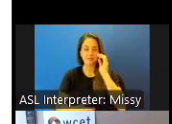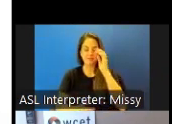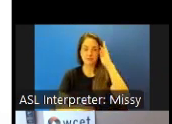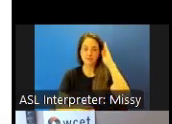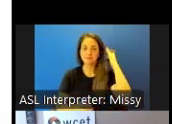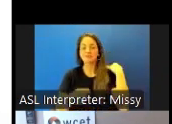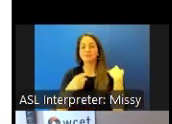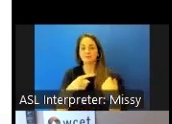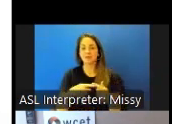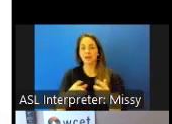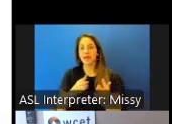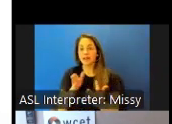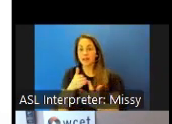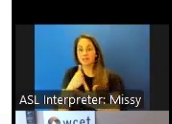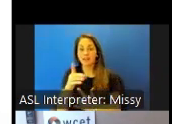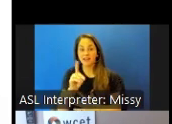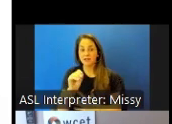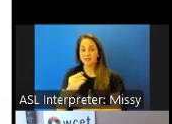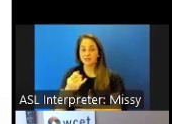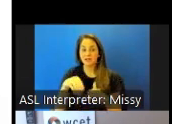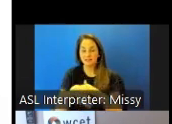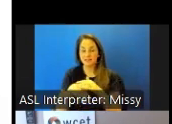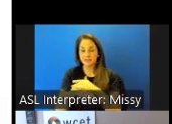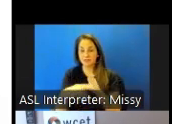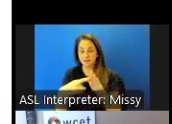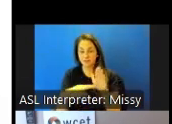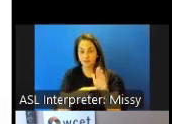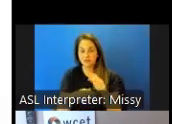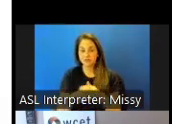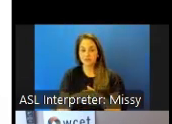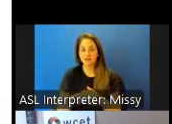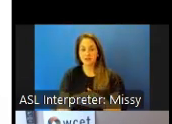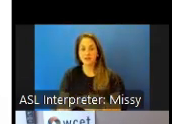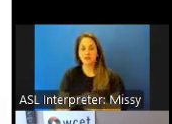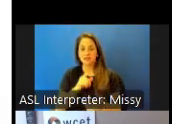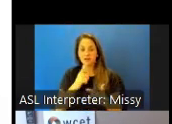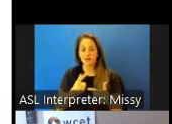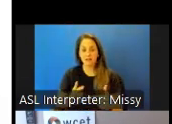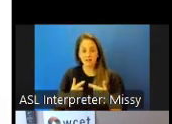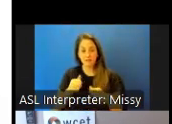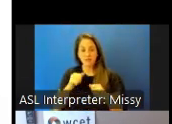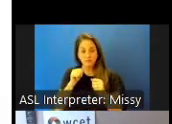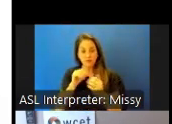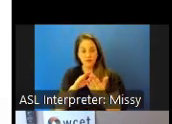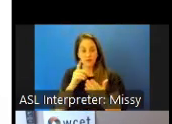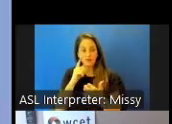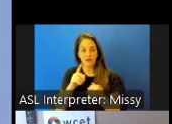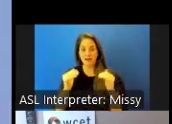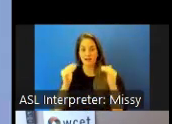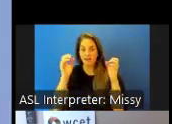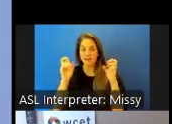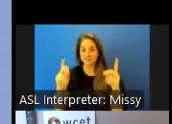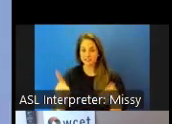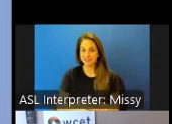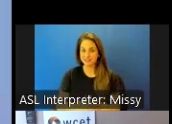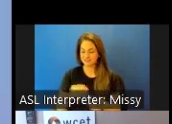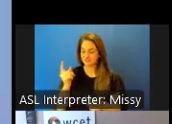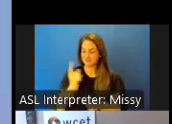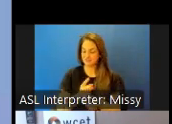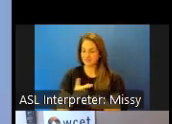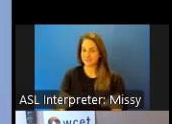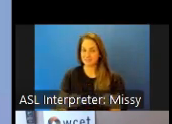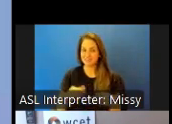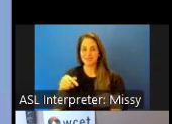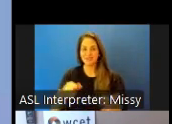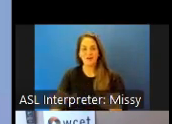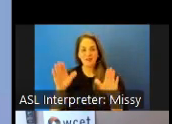This is navigating DOJ Accessibility Rules, Practical Approaches for Higher Education. So you are in the right spot. We have a